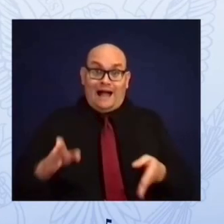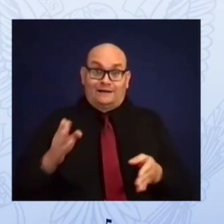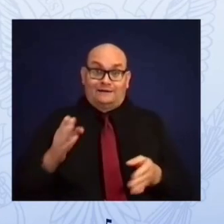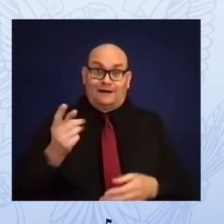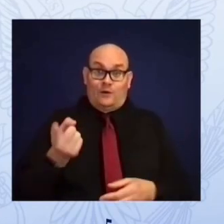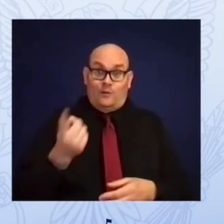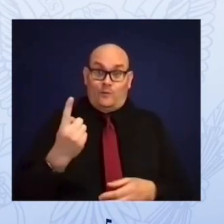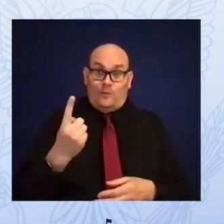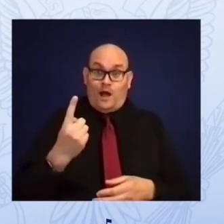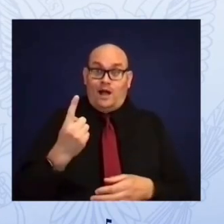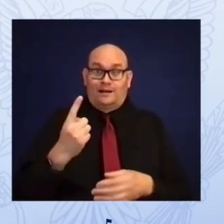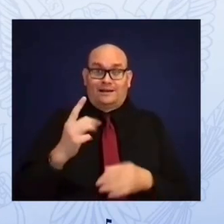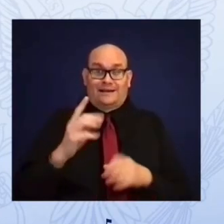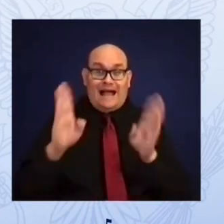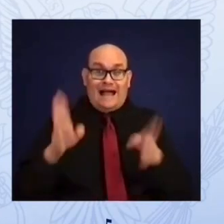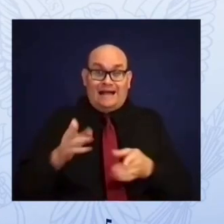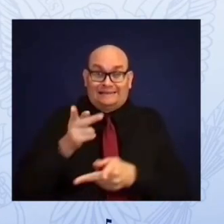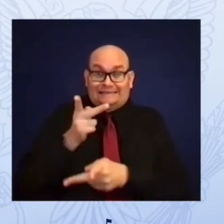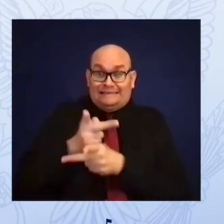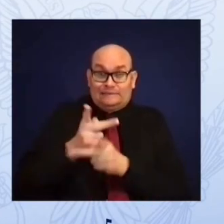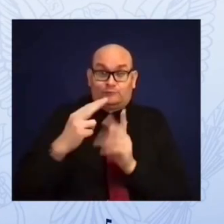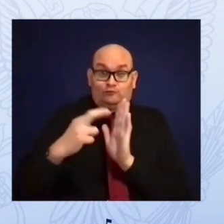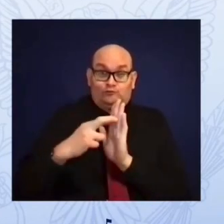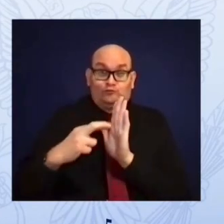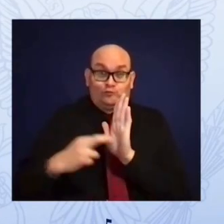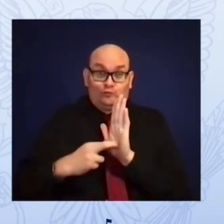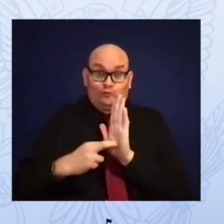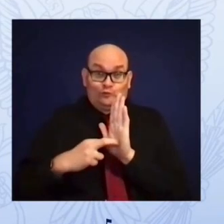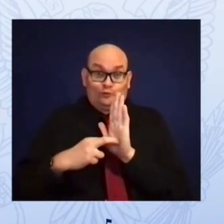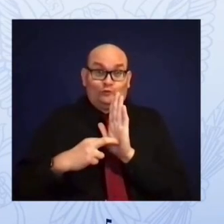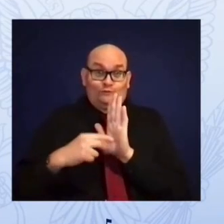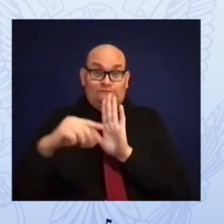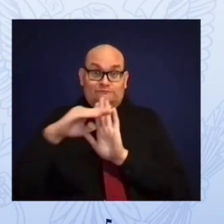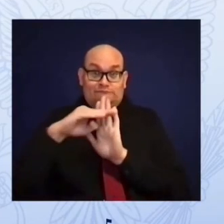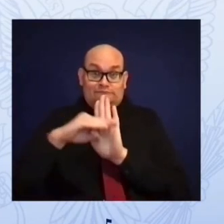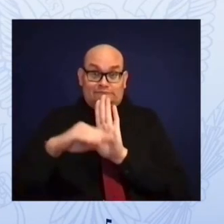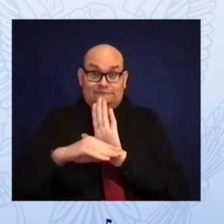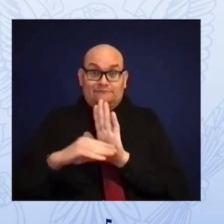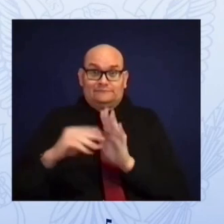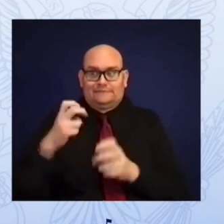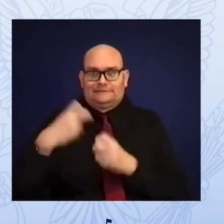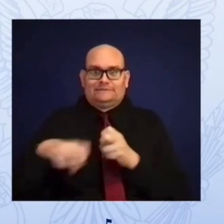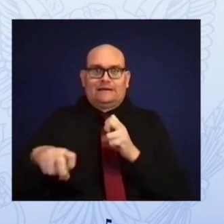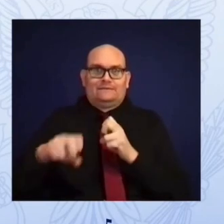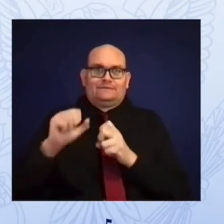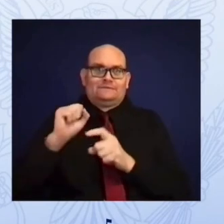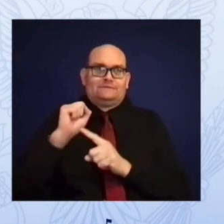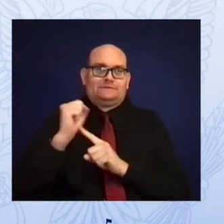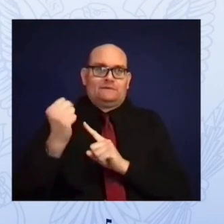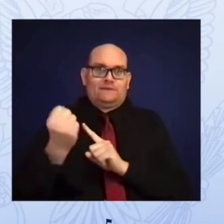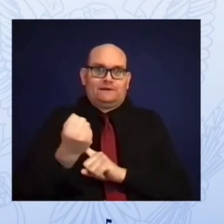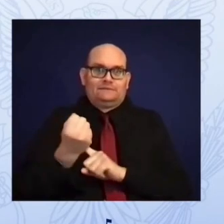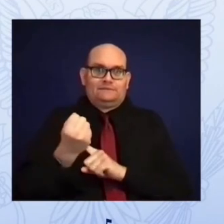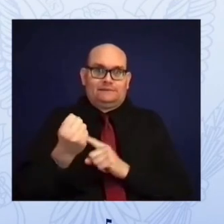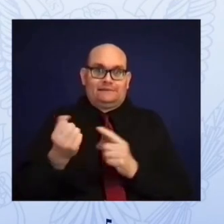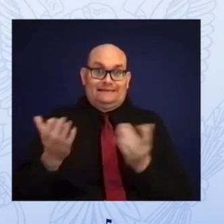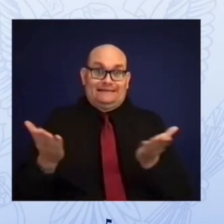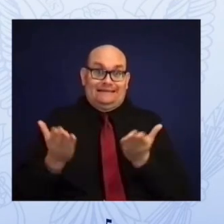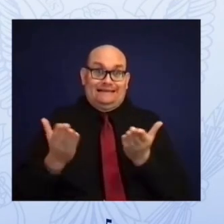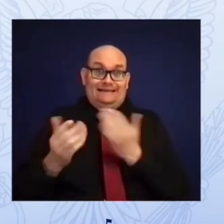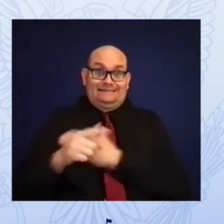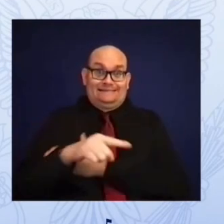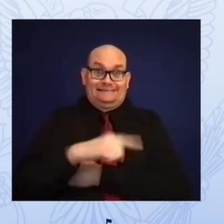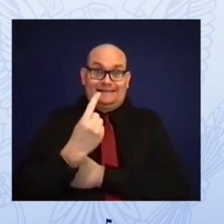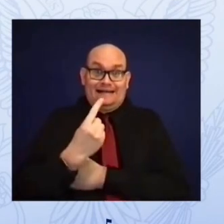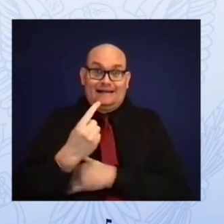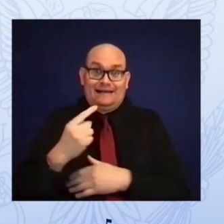you. It's a difficult situation. The IMLS is here today, and also, this is serious, the MLS, Major